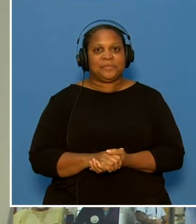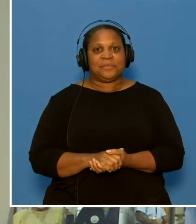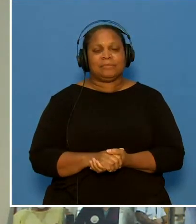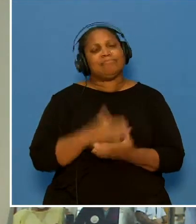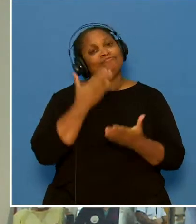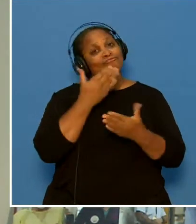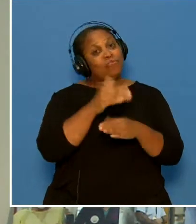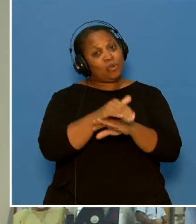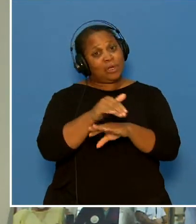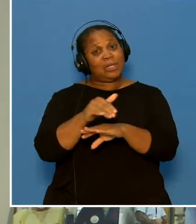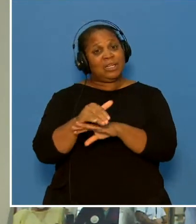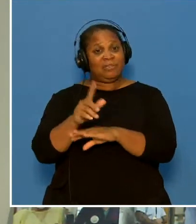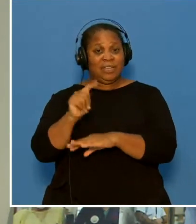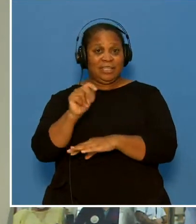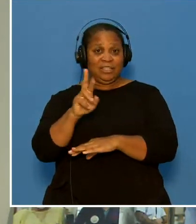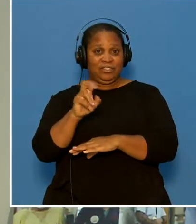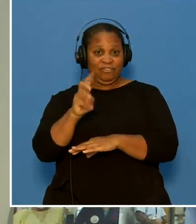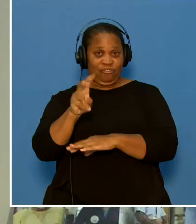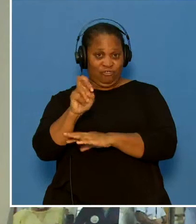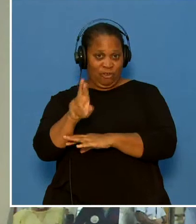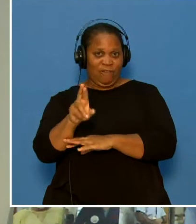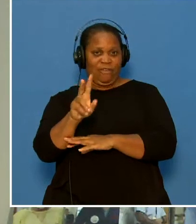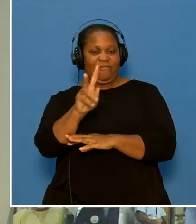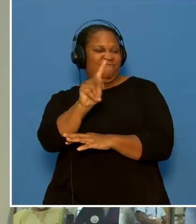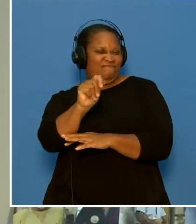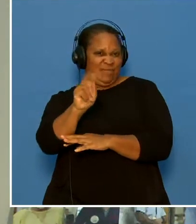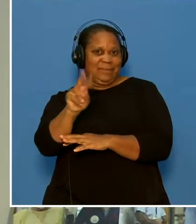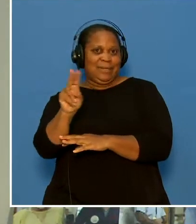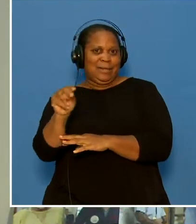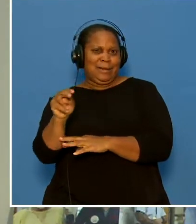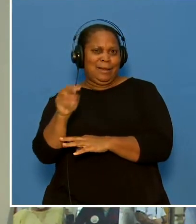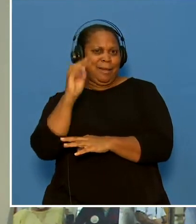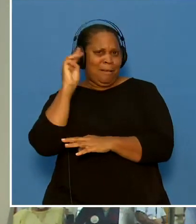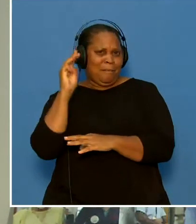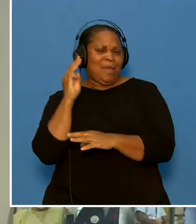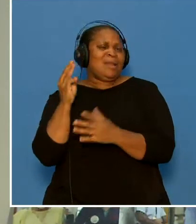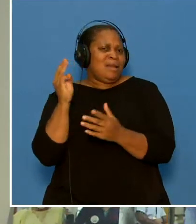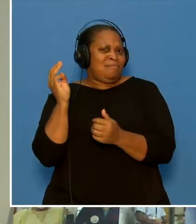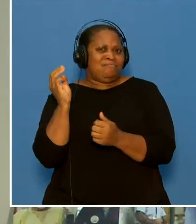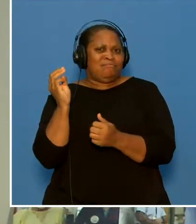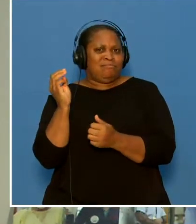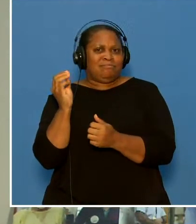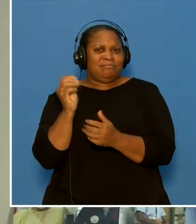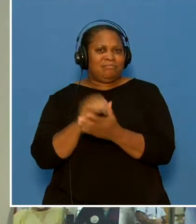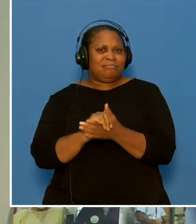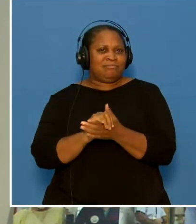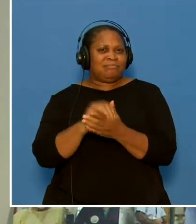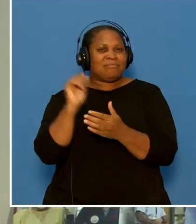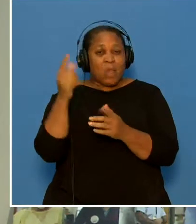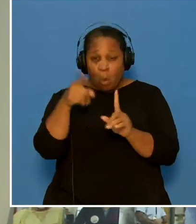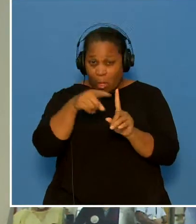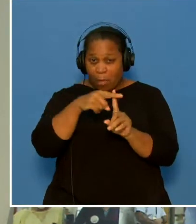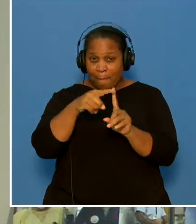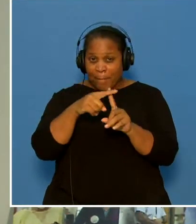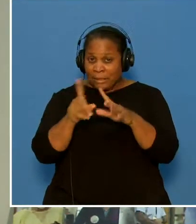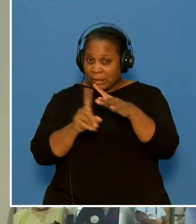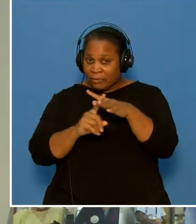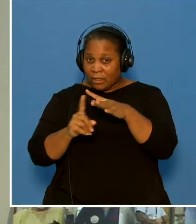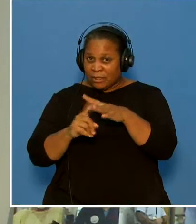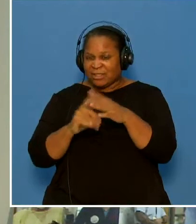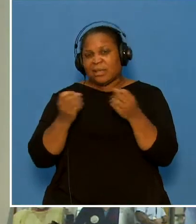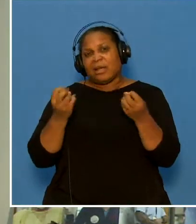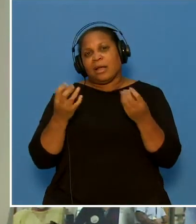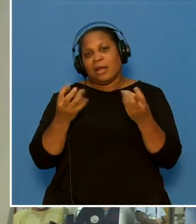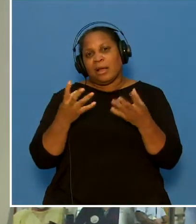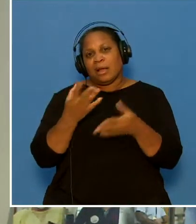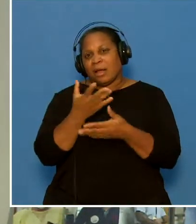Good evening. Traveler Lindsay from TNN. Minister, out of all the positive cases, how many, Minister